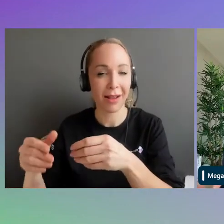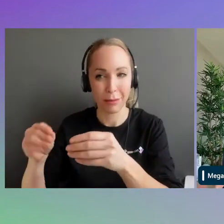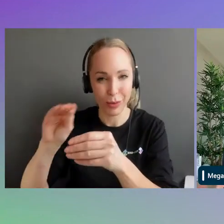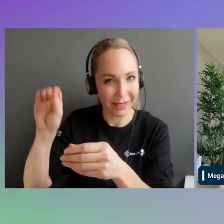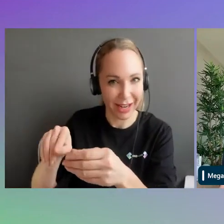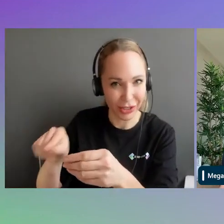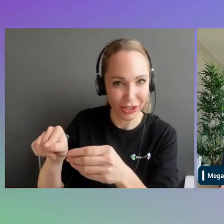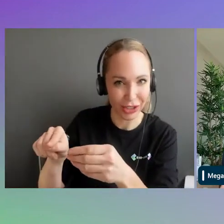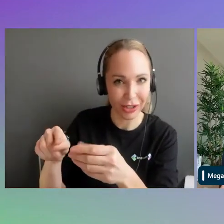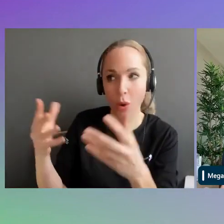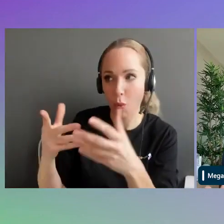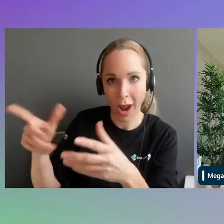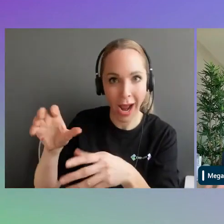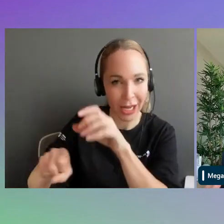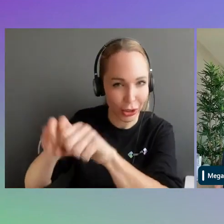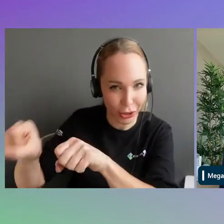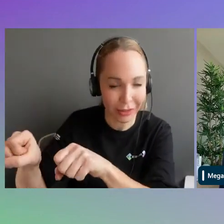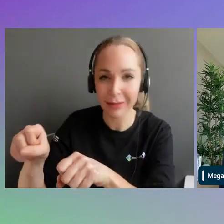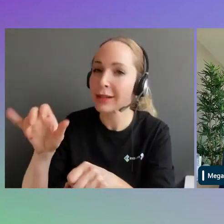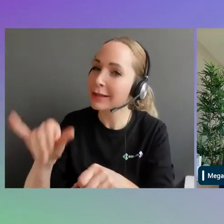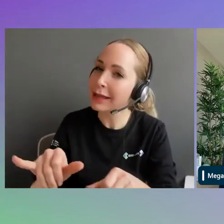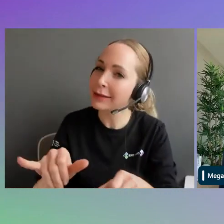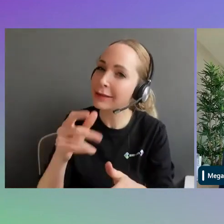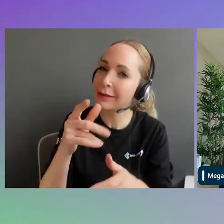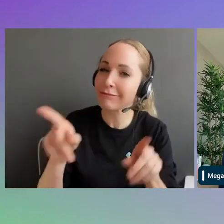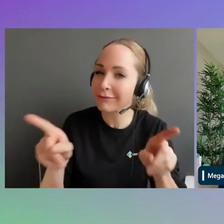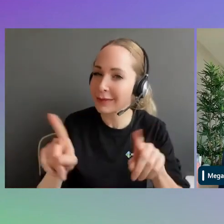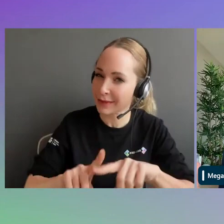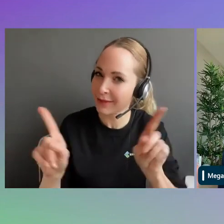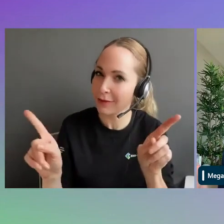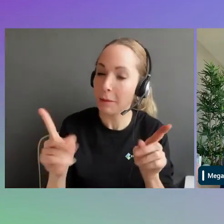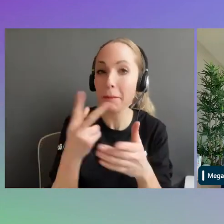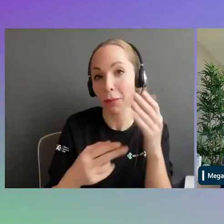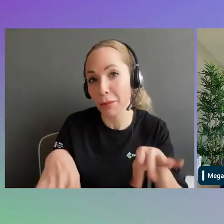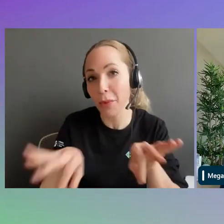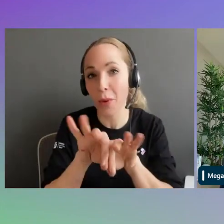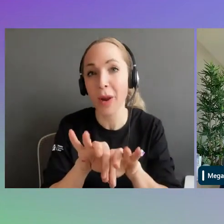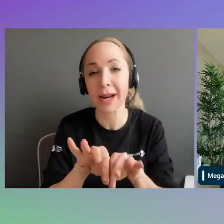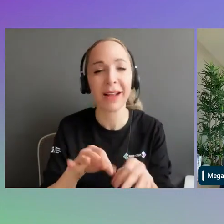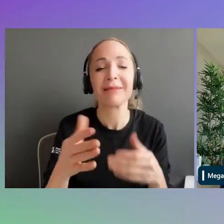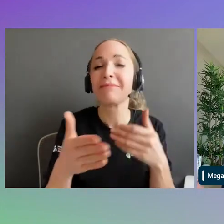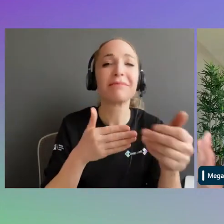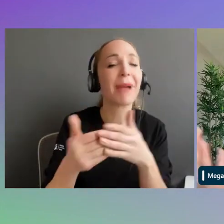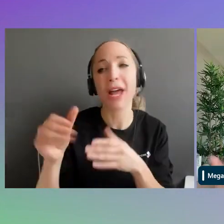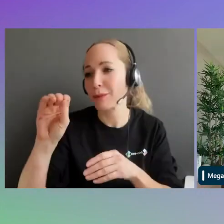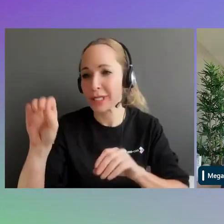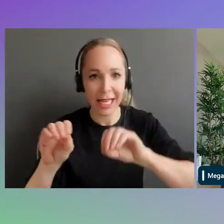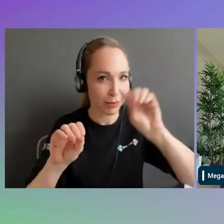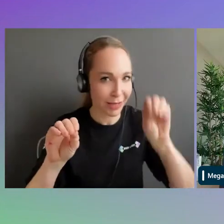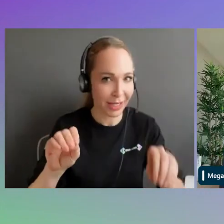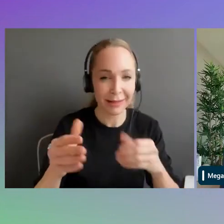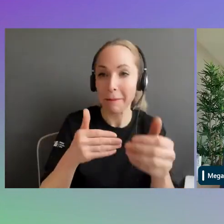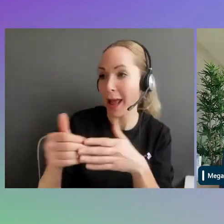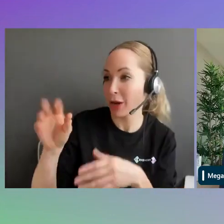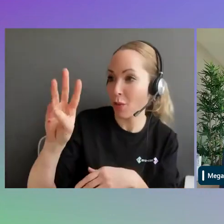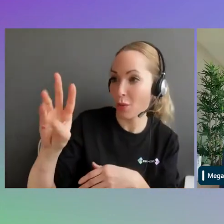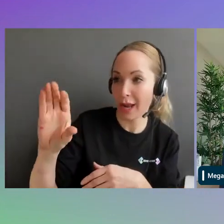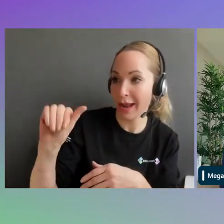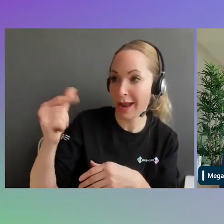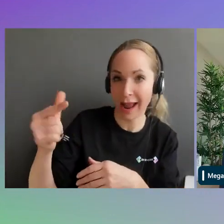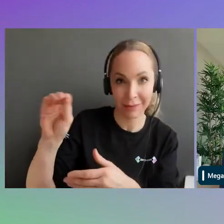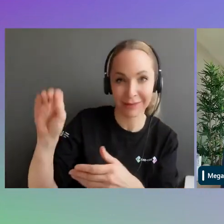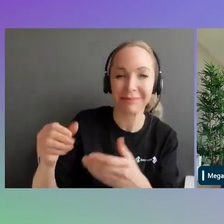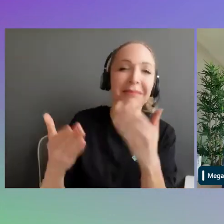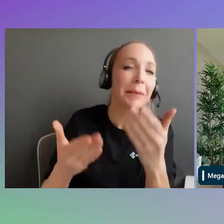is of all the issues I have on a screen, regardless of which WCAG criteria they are. A lot of them might fall into 10